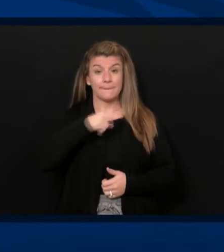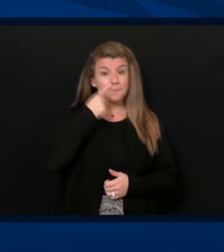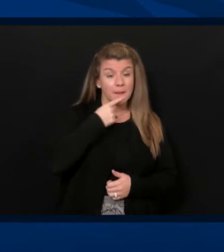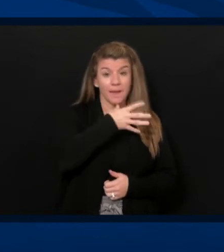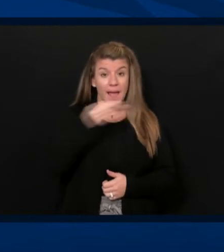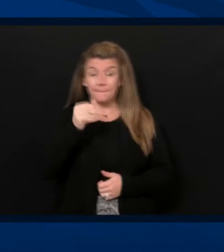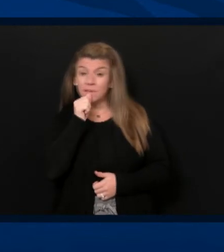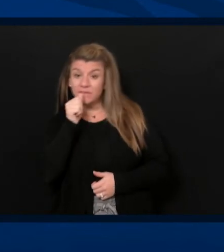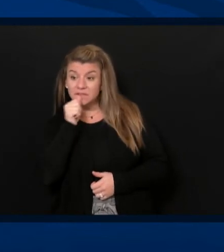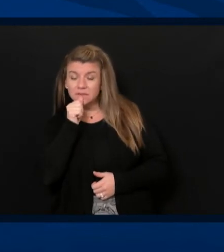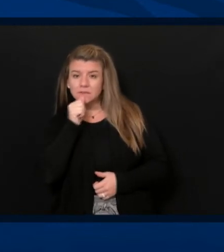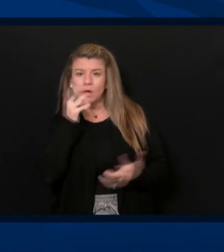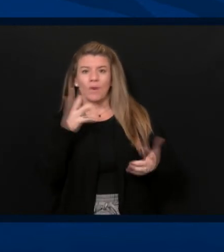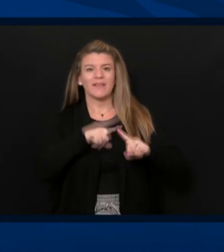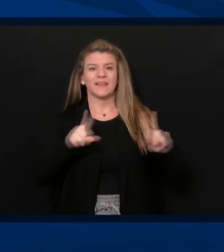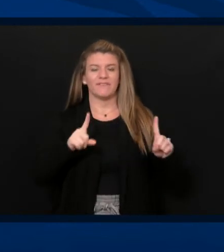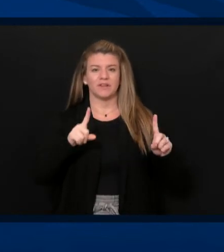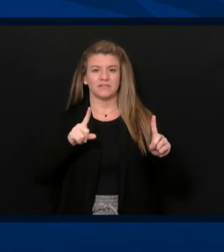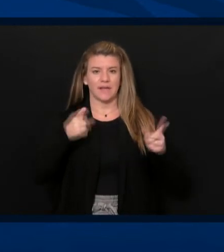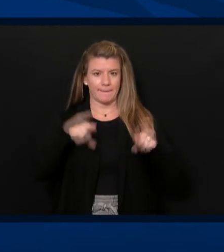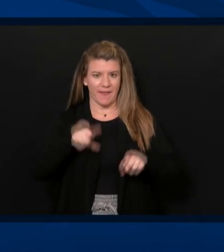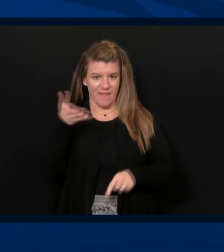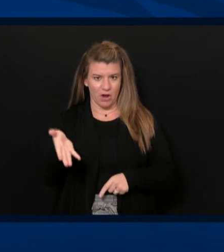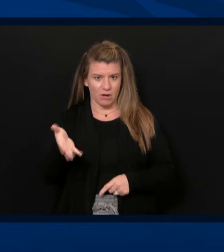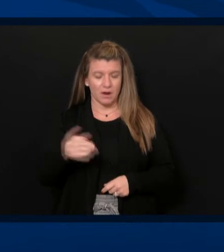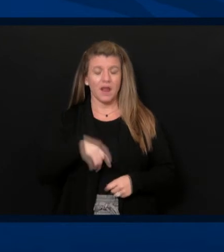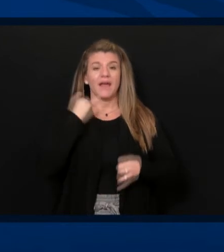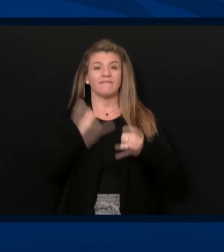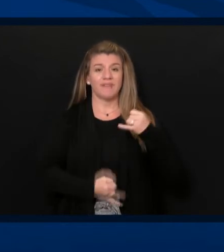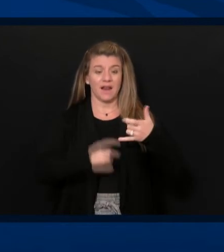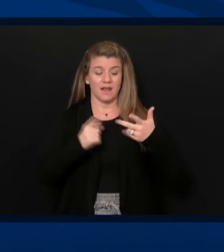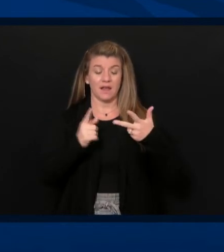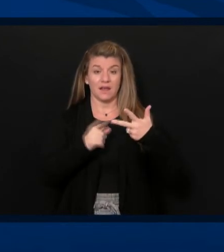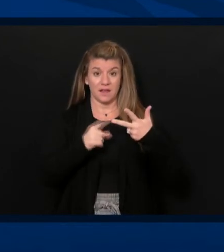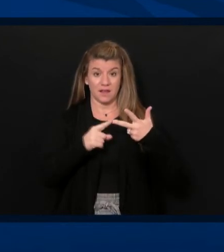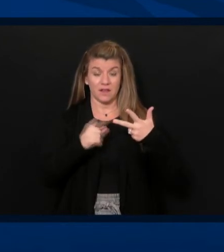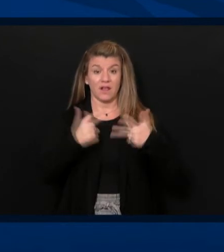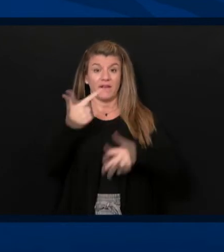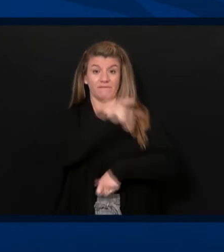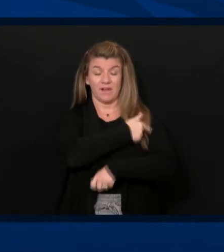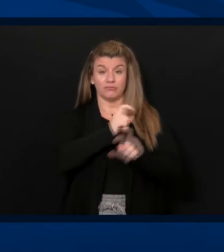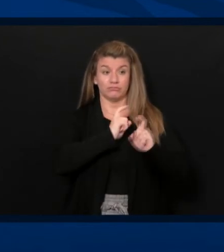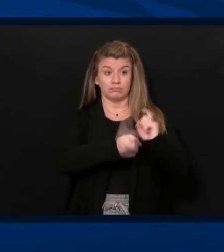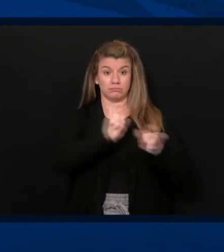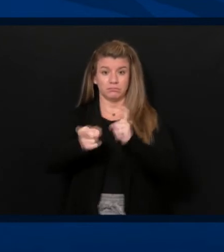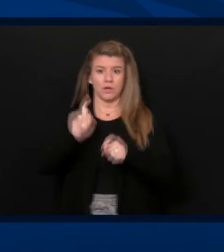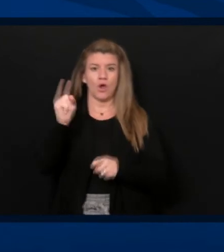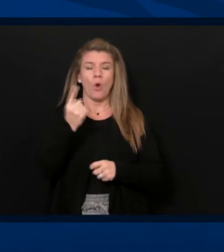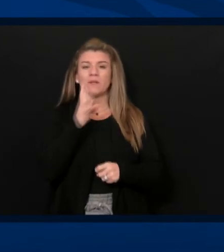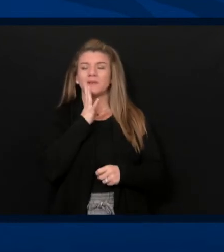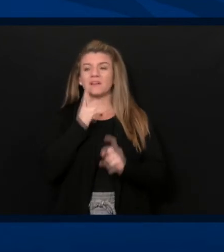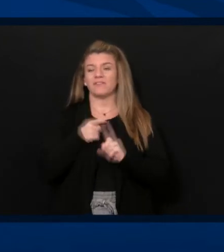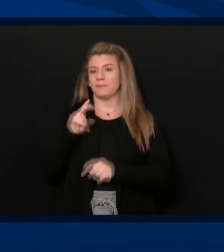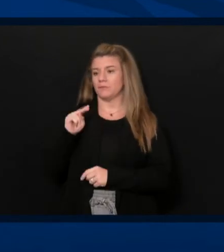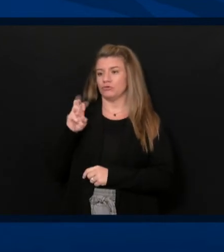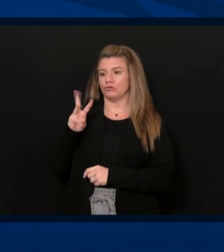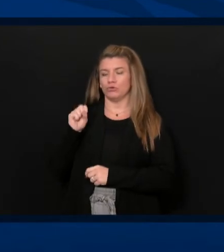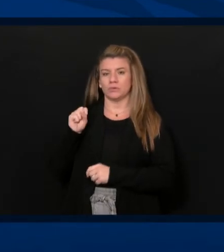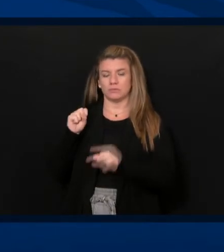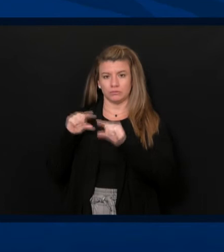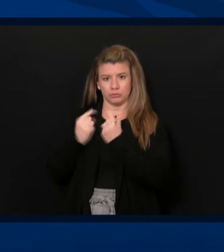private colleges? What's the difference going on there? And then finally, as far as vaccine distribution, only speaking from a news agency